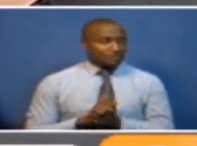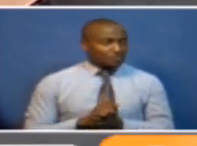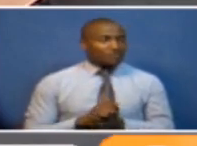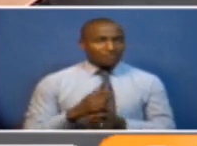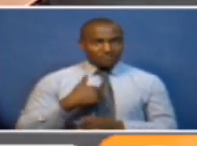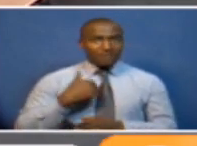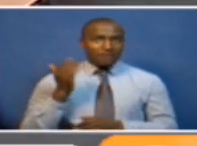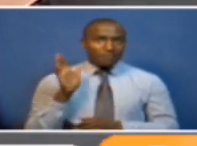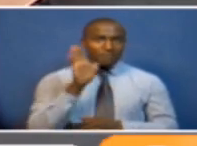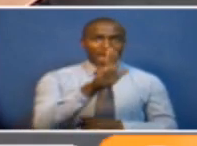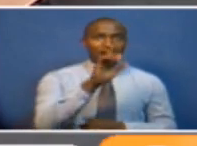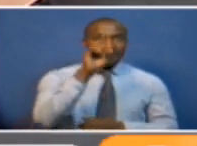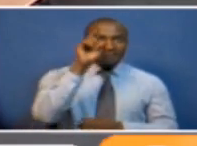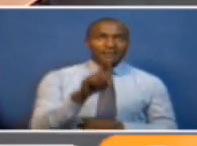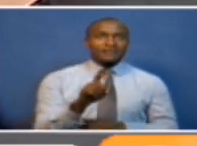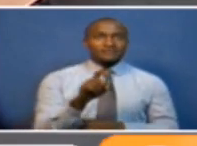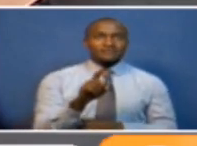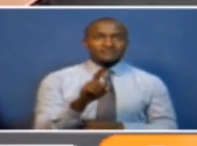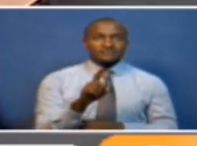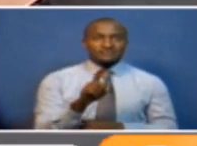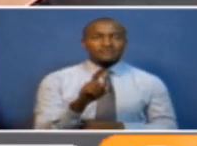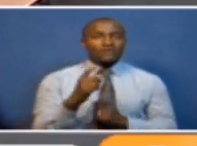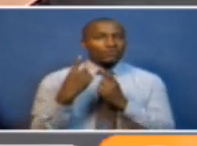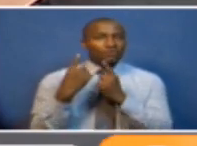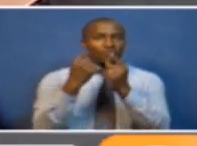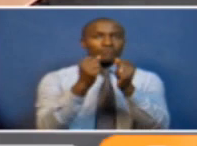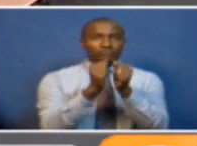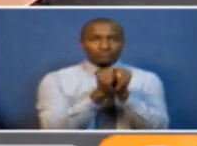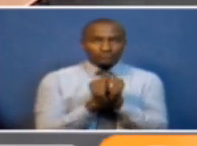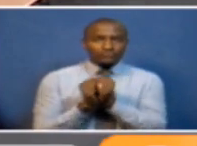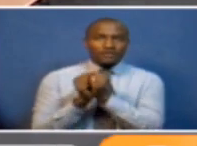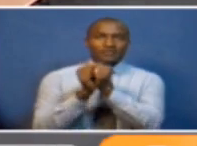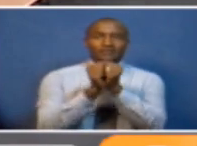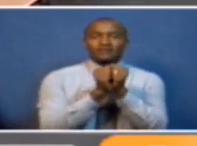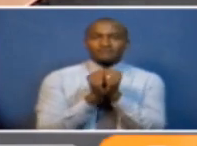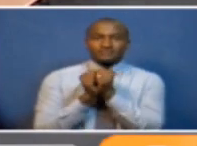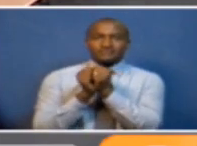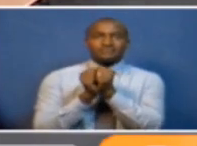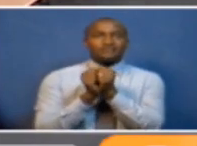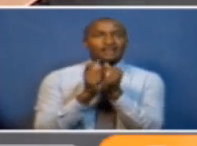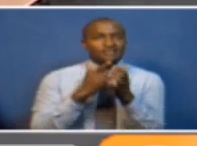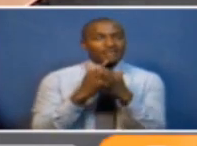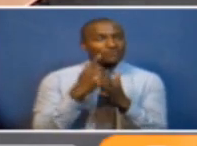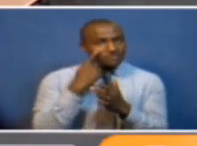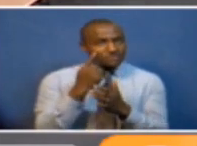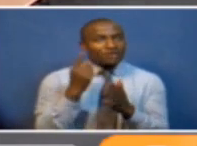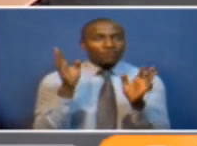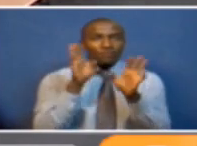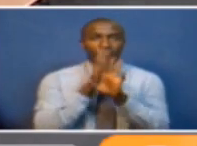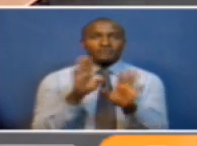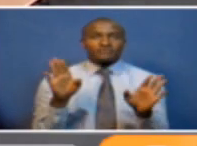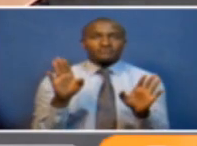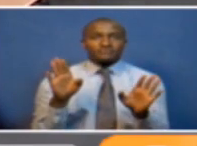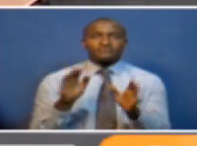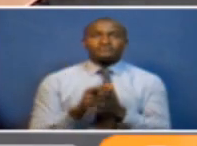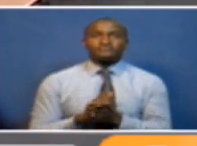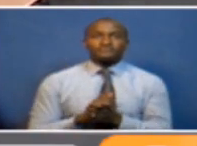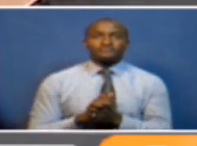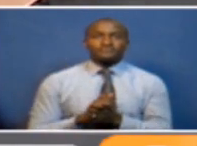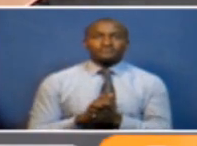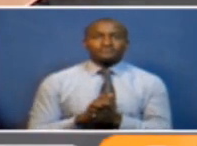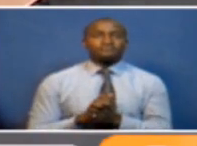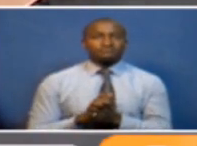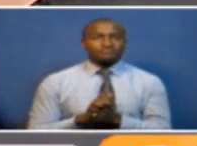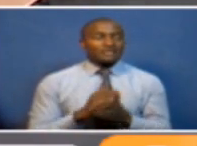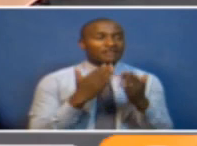will. Engineer, we'll go together. We'll go together. Why not? We'll go together and we'll get it completed. Great. For sure. Okay. Yes. Engineer Joseph